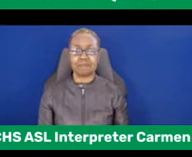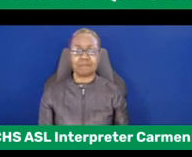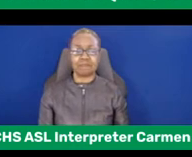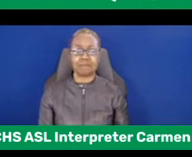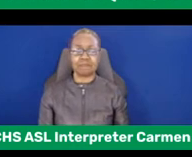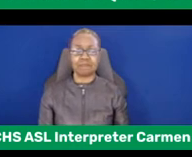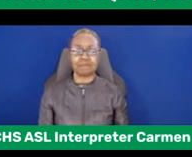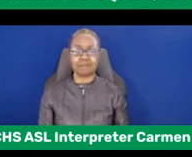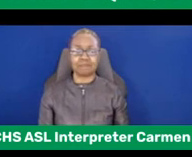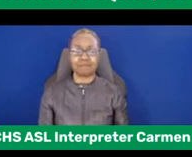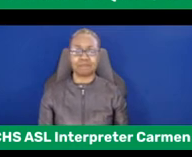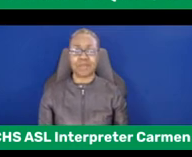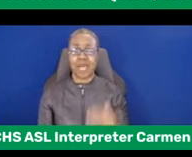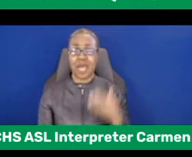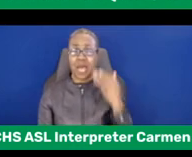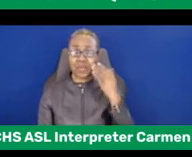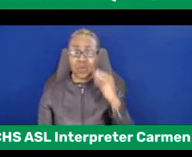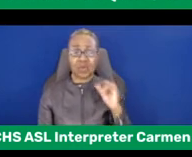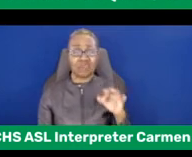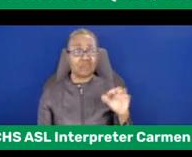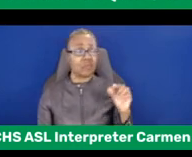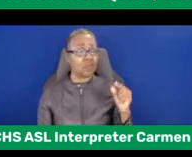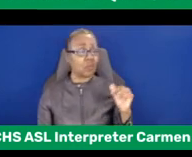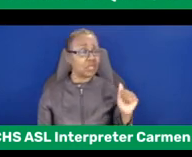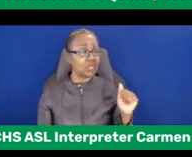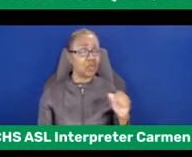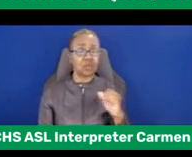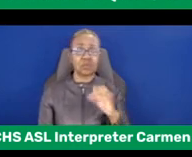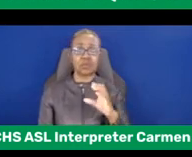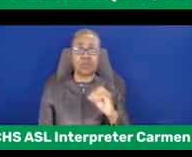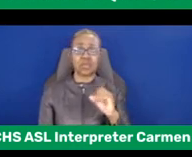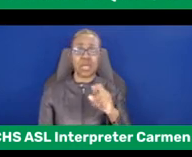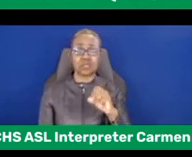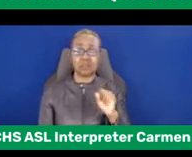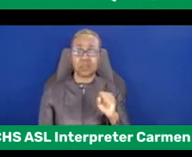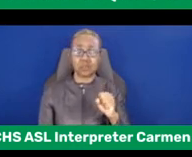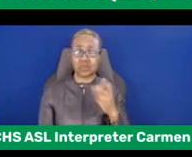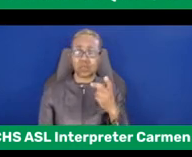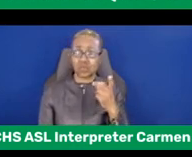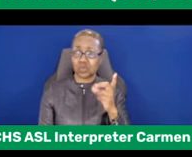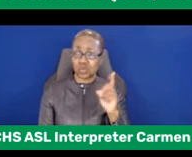And I don't know if Graciela or Cosmos, you want to add anything to this?